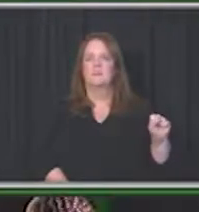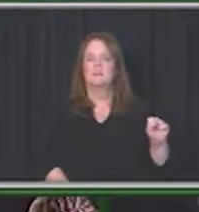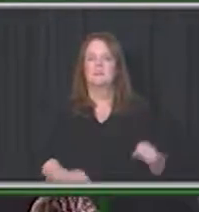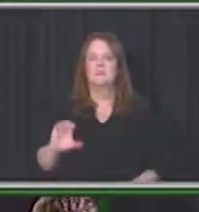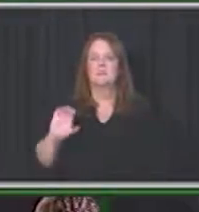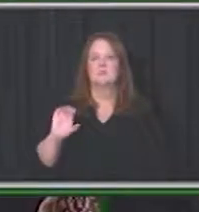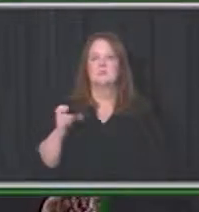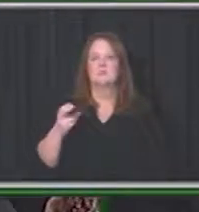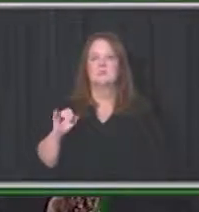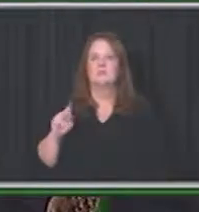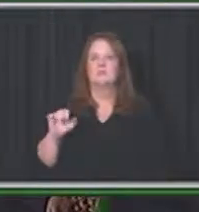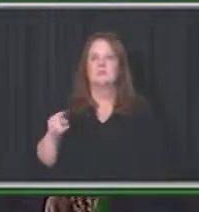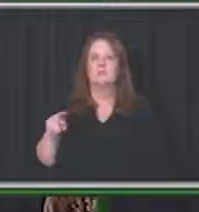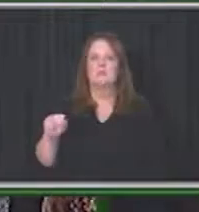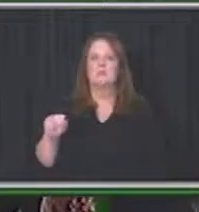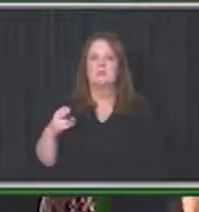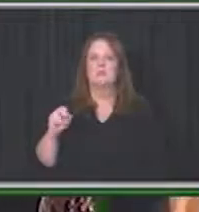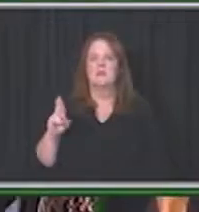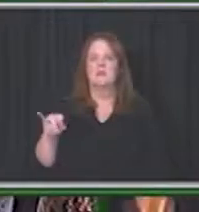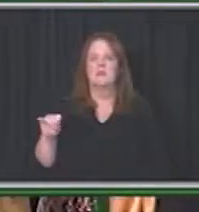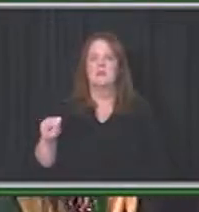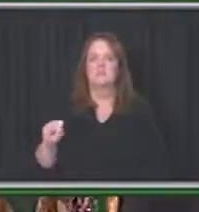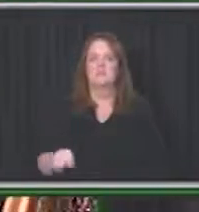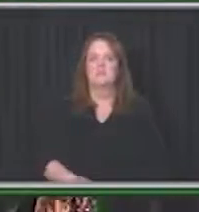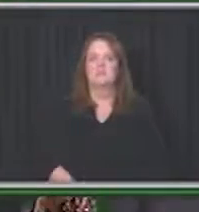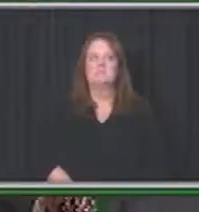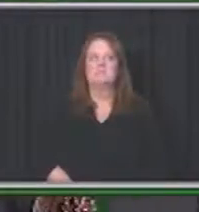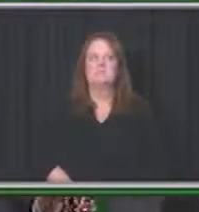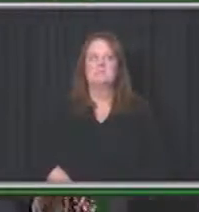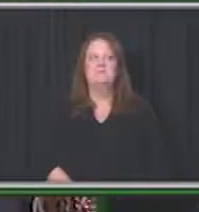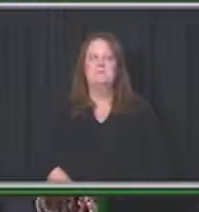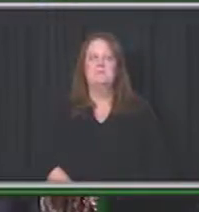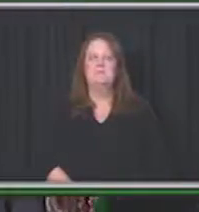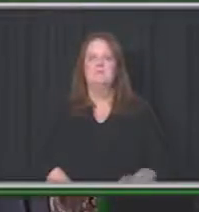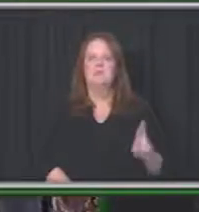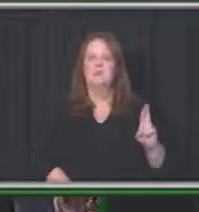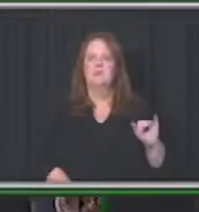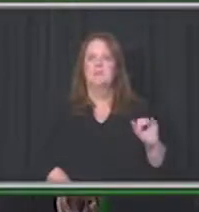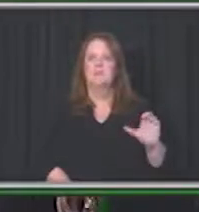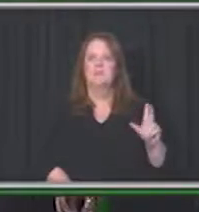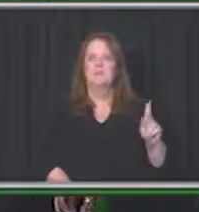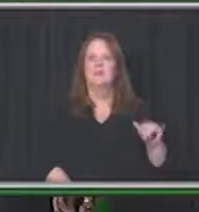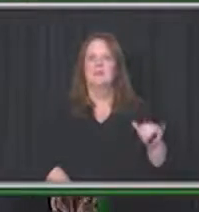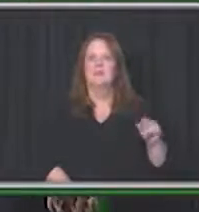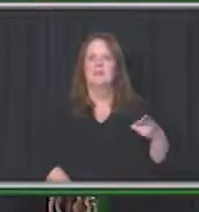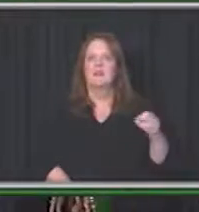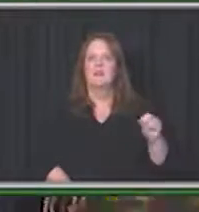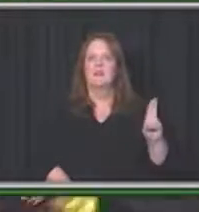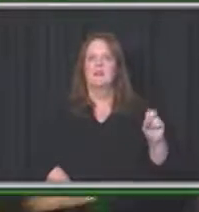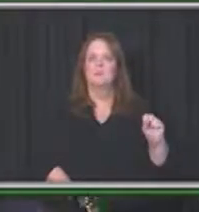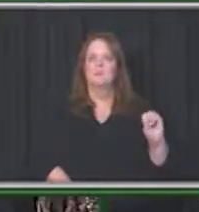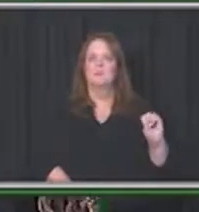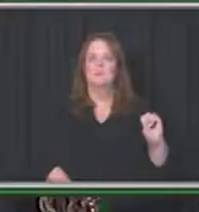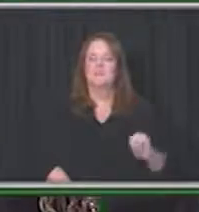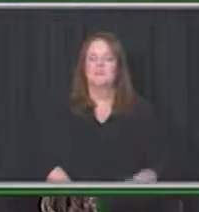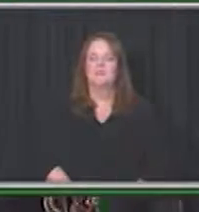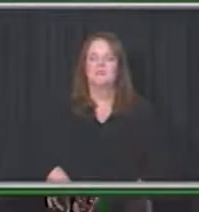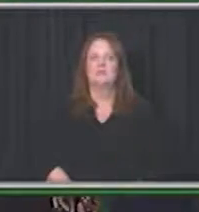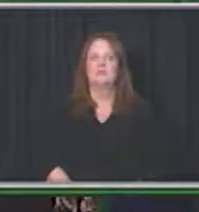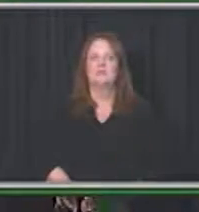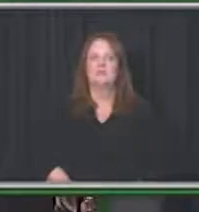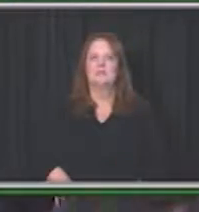Christina Harris. Ricky House.